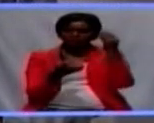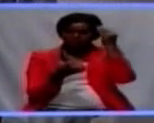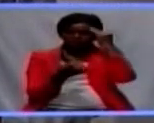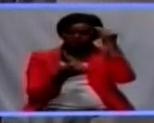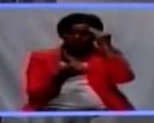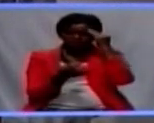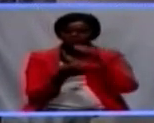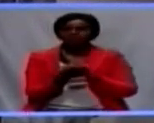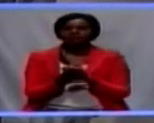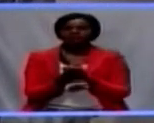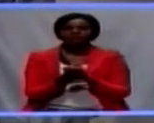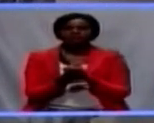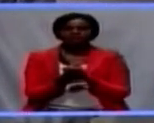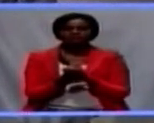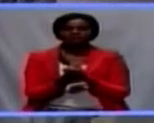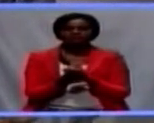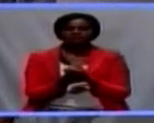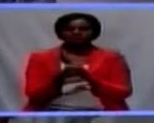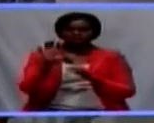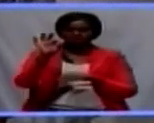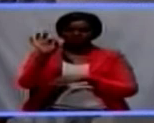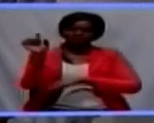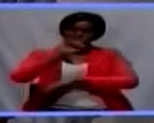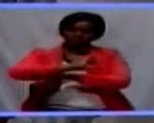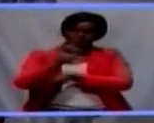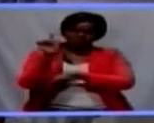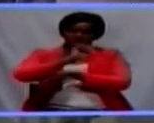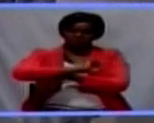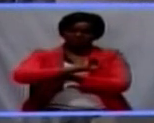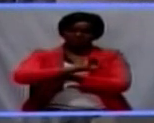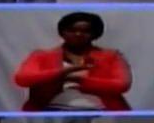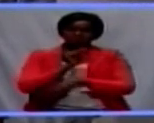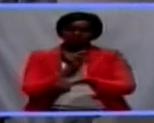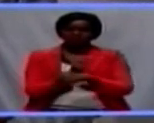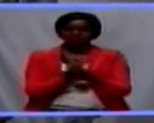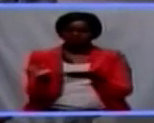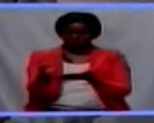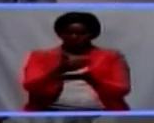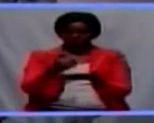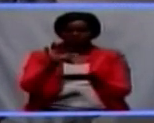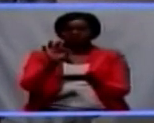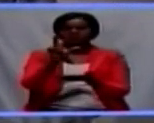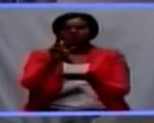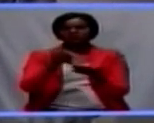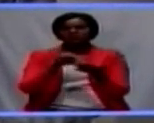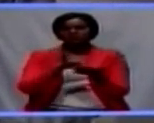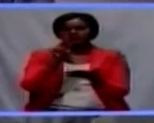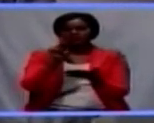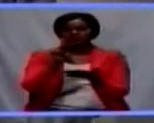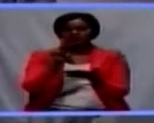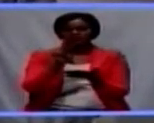in the first 9 days of the amnesty, we collected 93 million kwacha and received